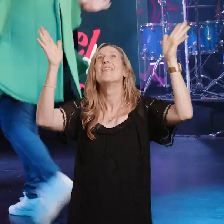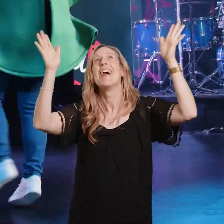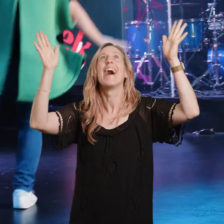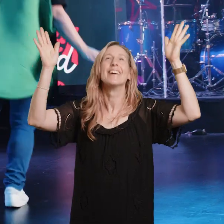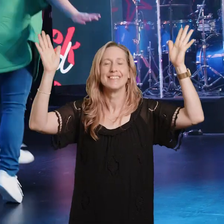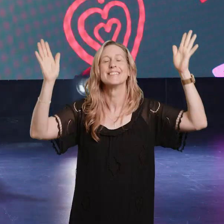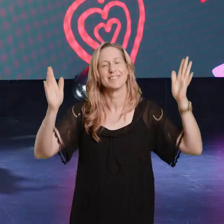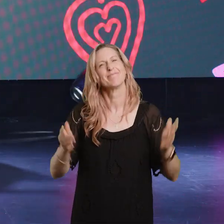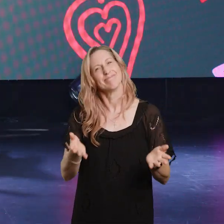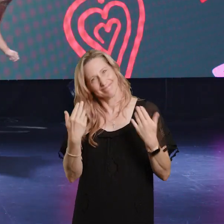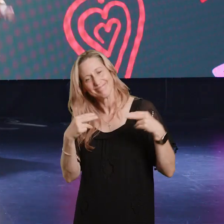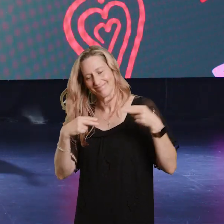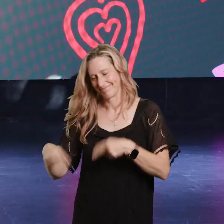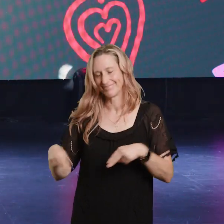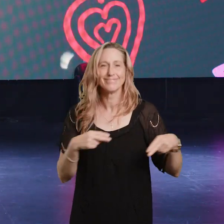Hallelujah.